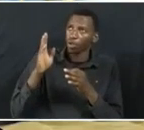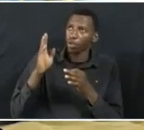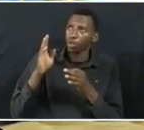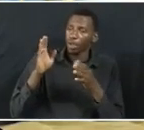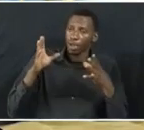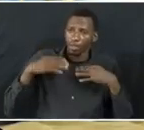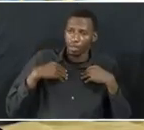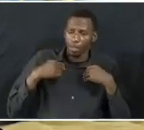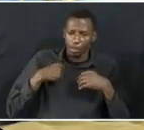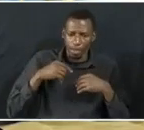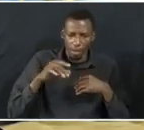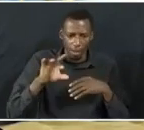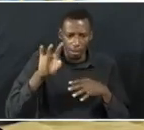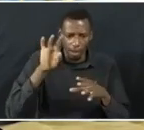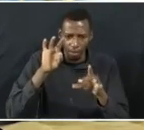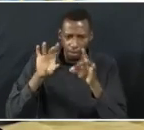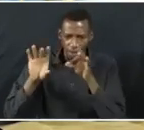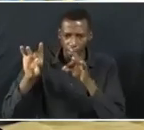tarries.